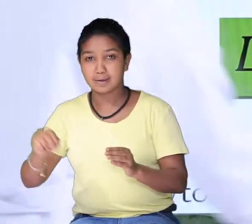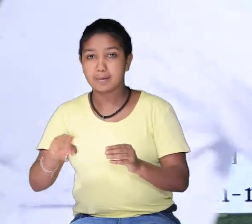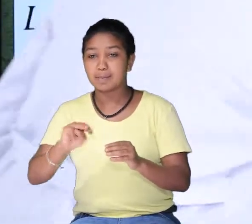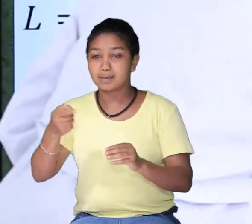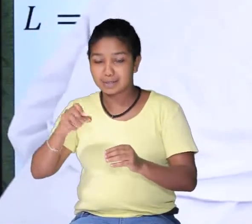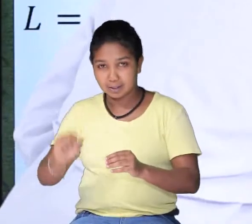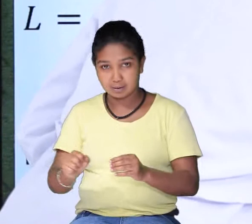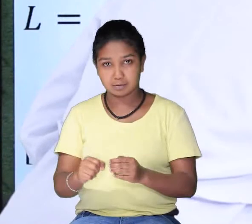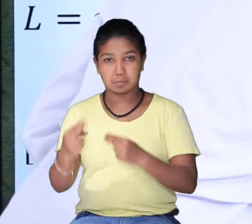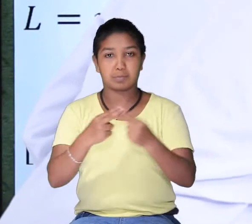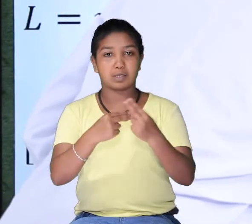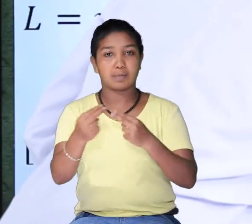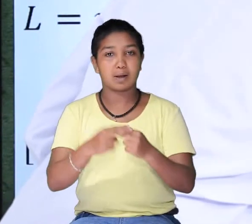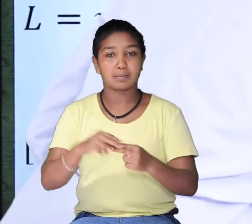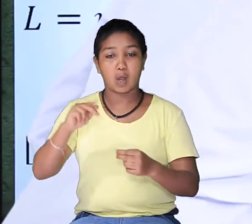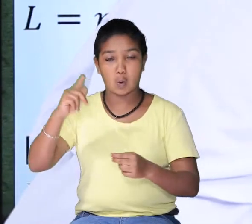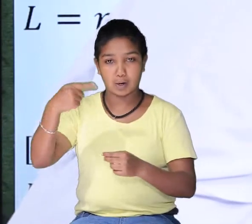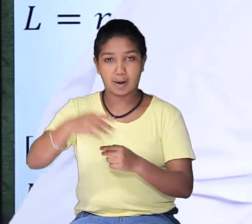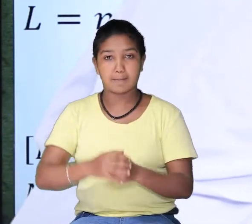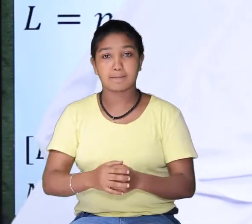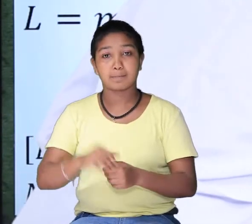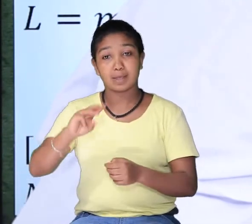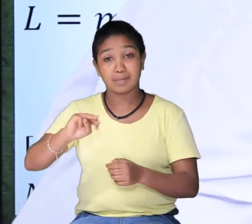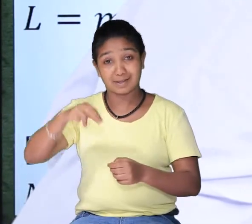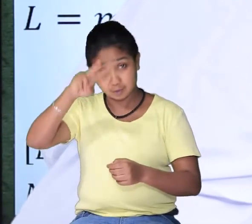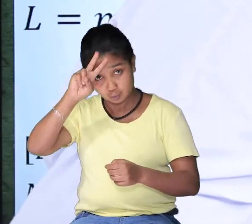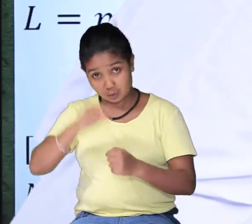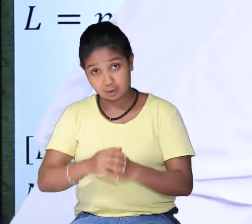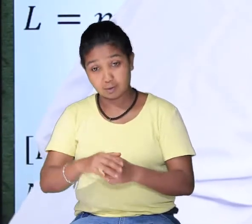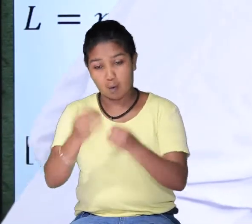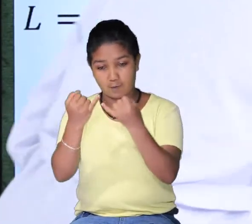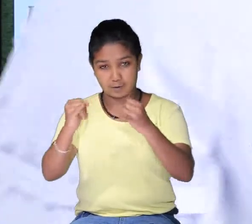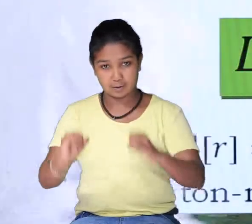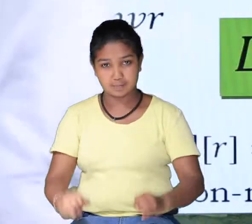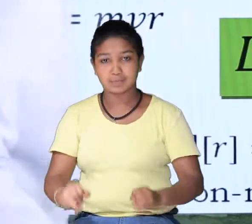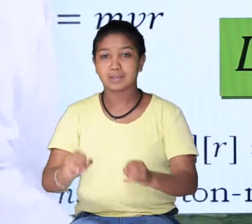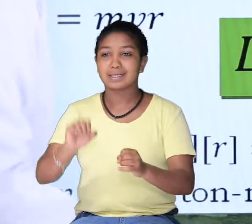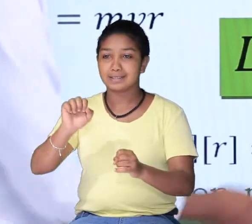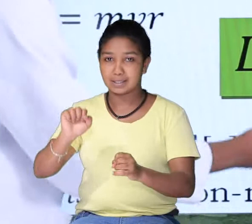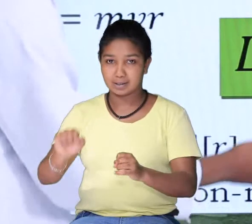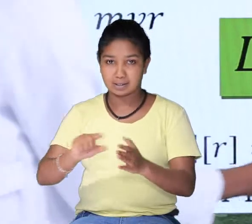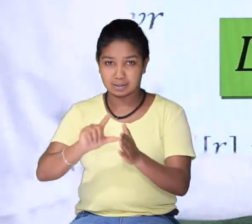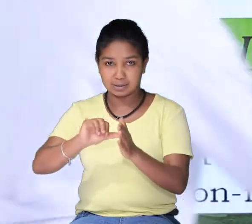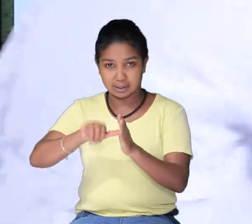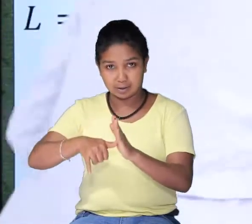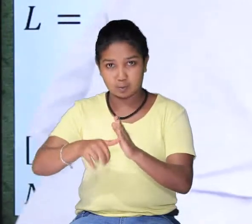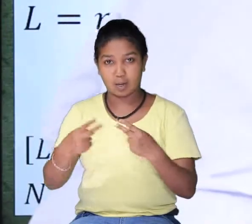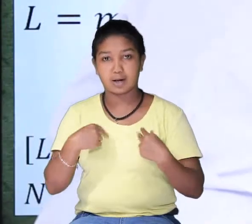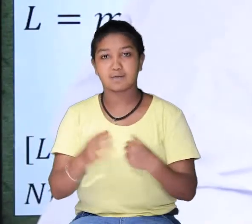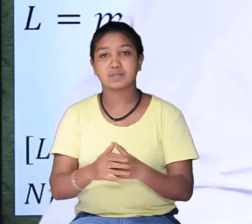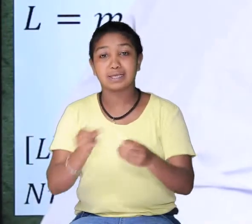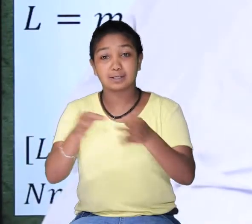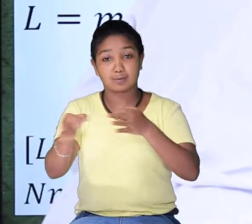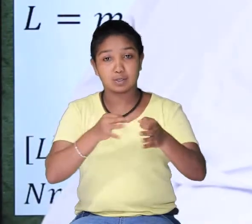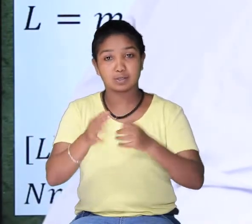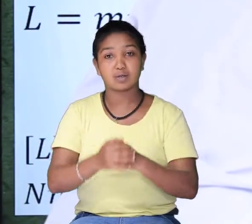multiply this like kilogram meter squared over second. Here you can have this